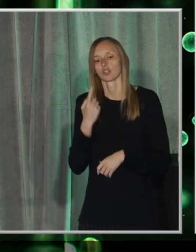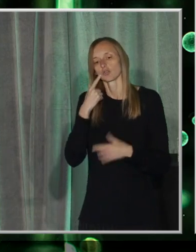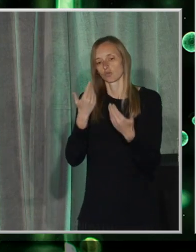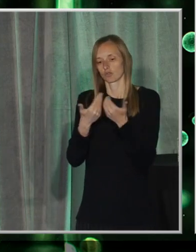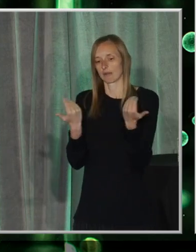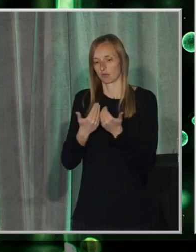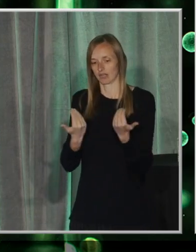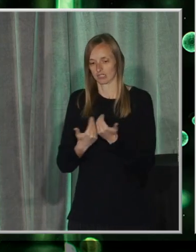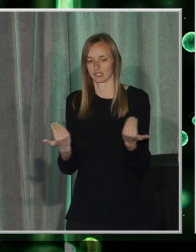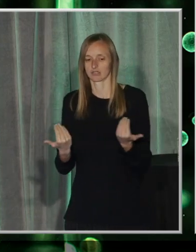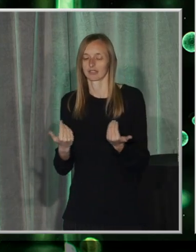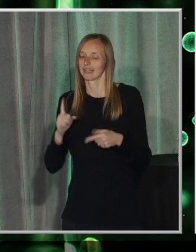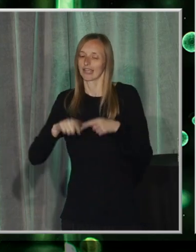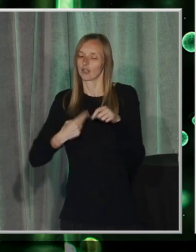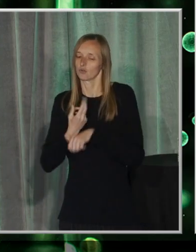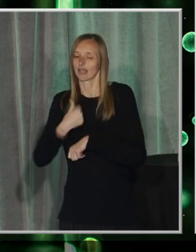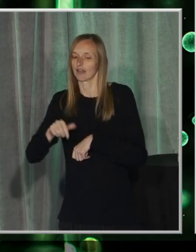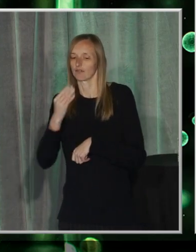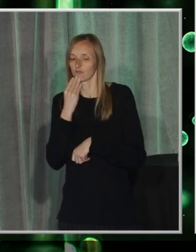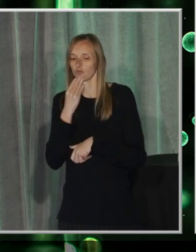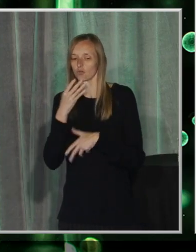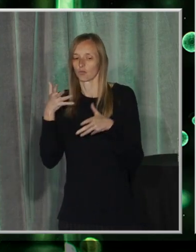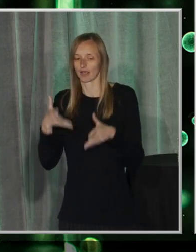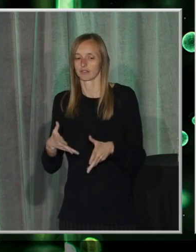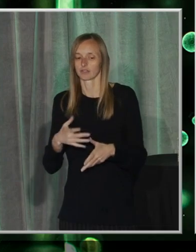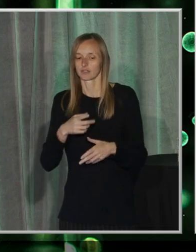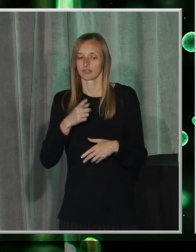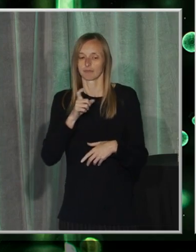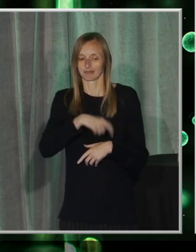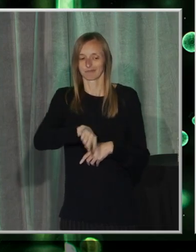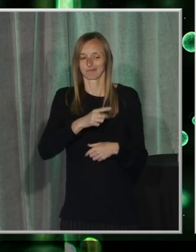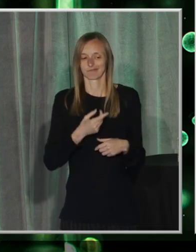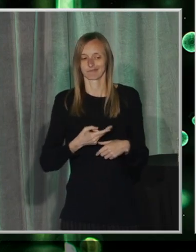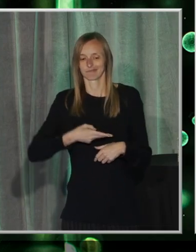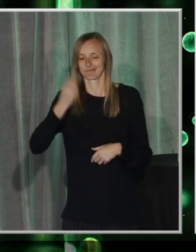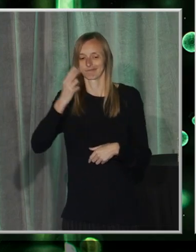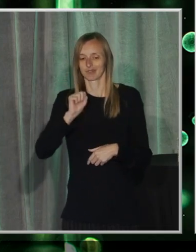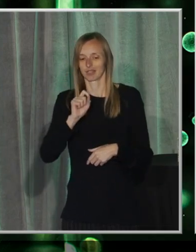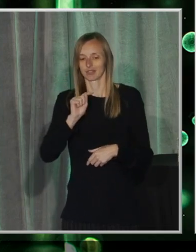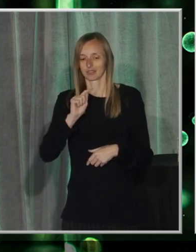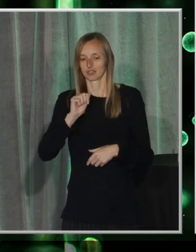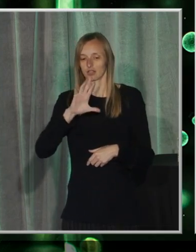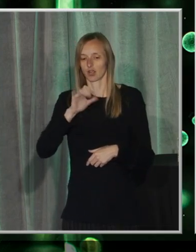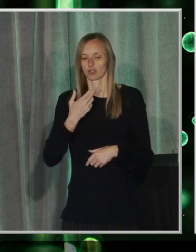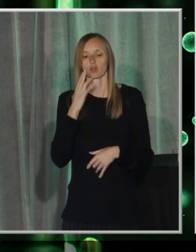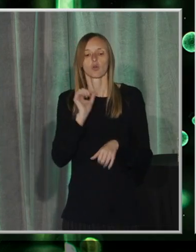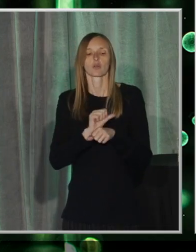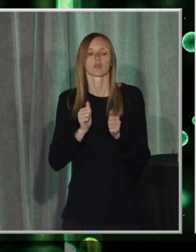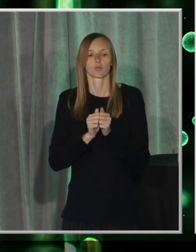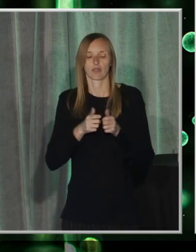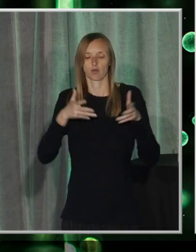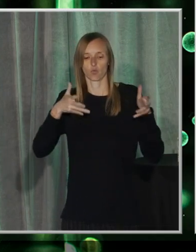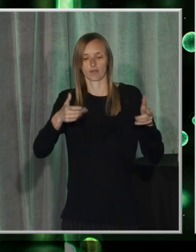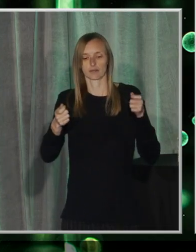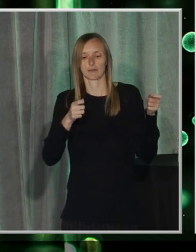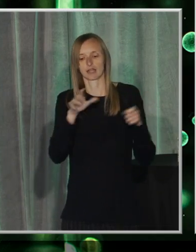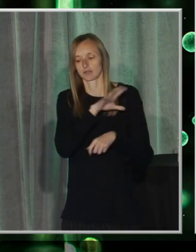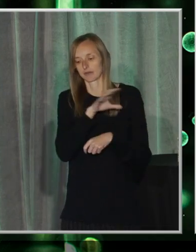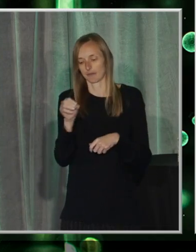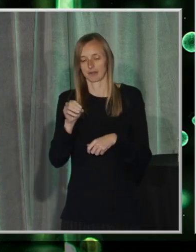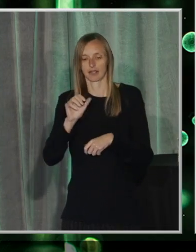separation, that's what I mentioned earlier, we'll be working with the waste management company, which is